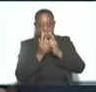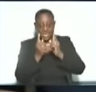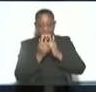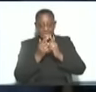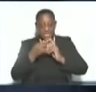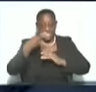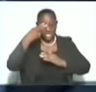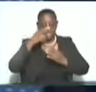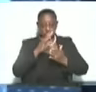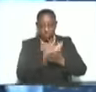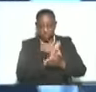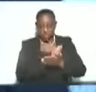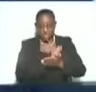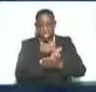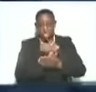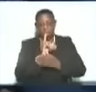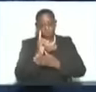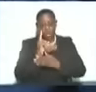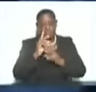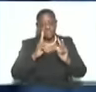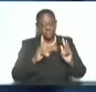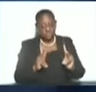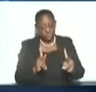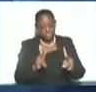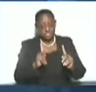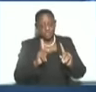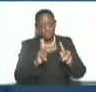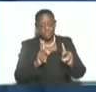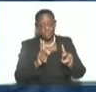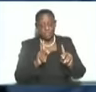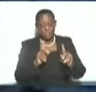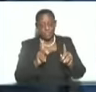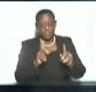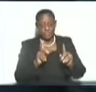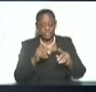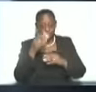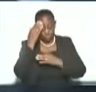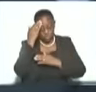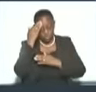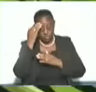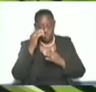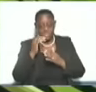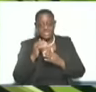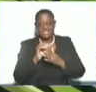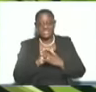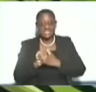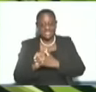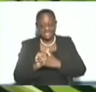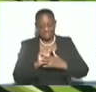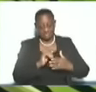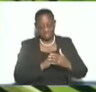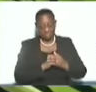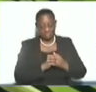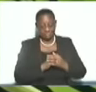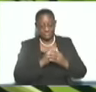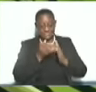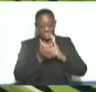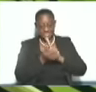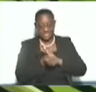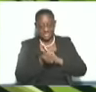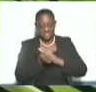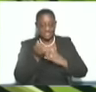school and was one of the first people to recognize Wilchcombe's leadership skills and tenacity. His love manifested